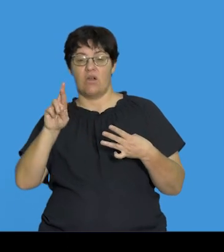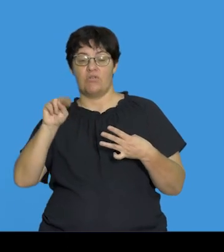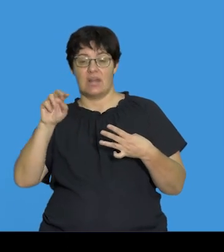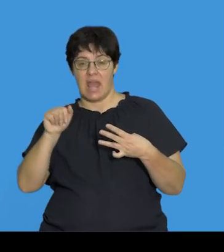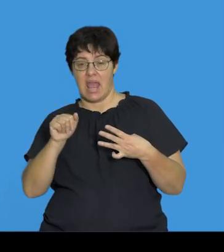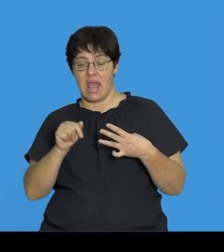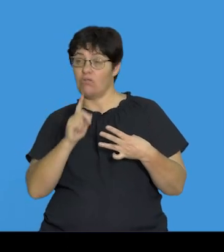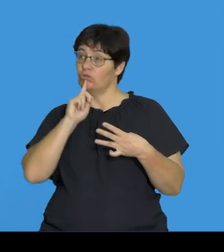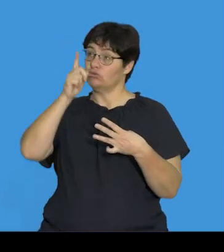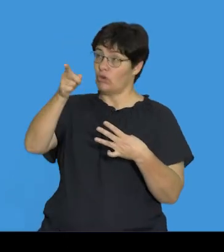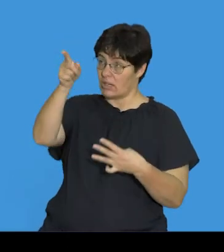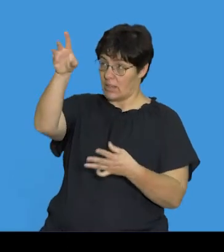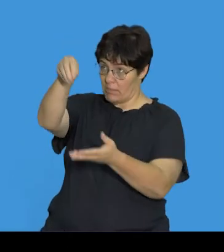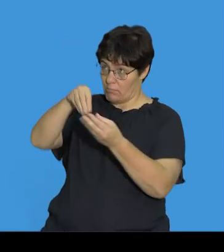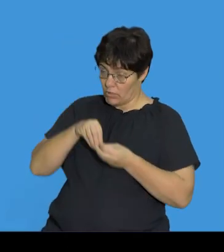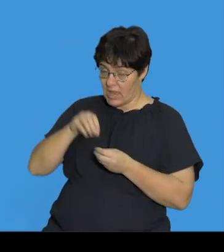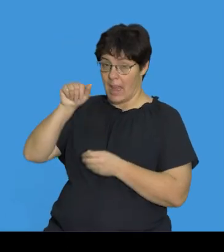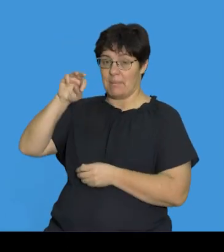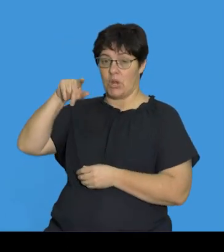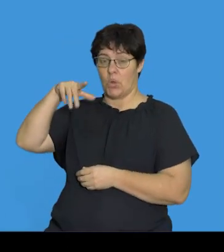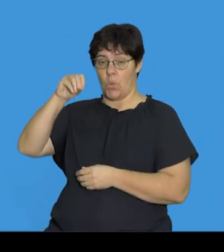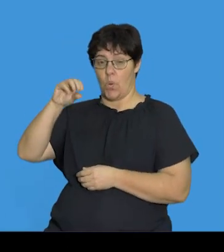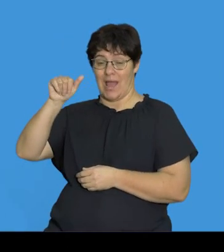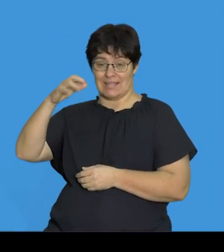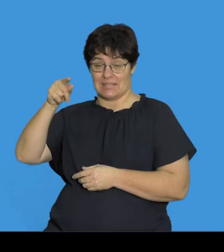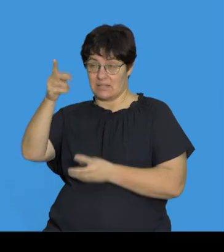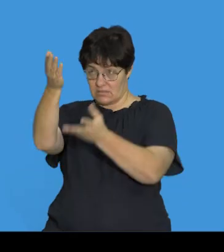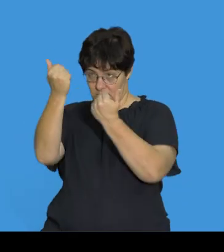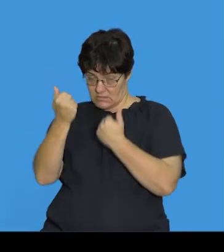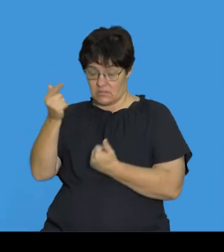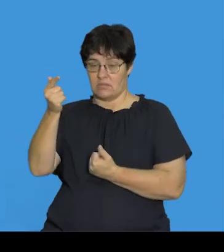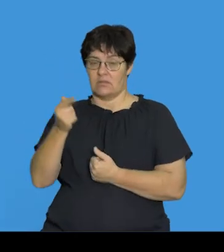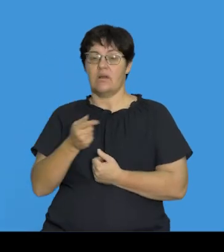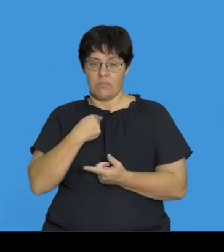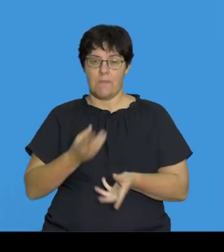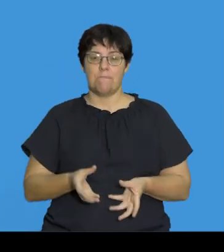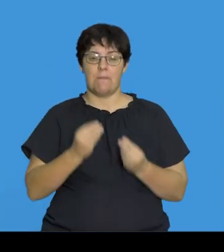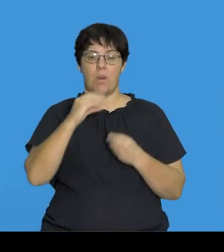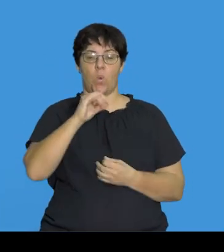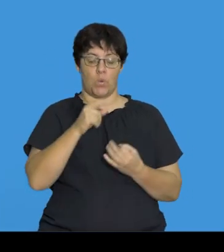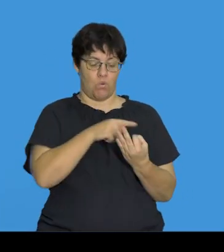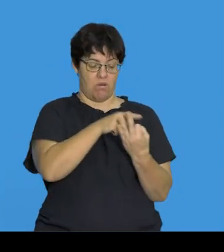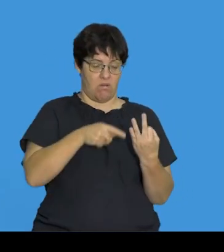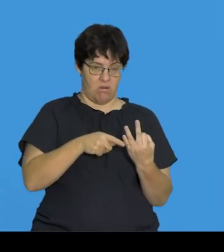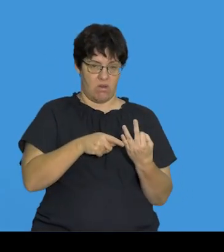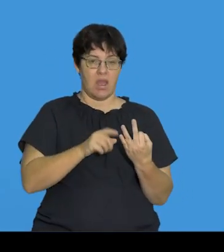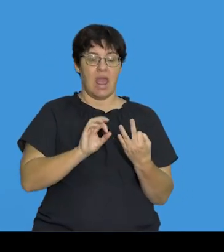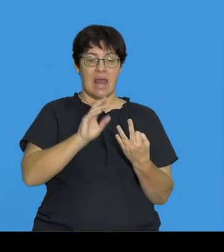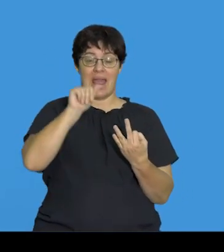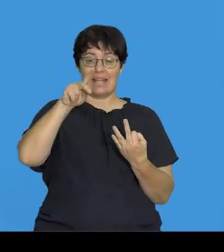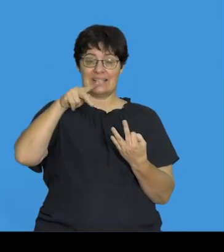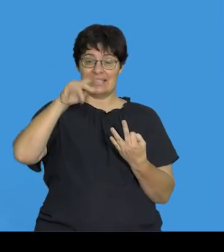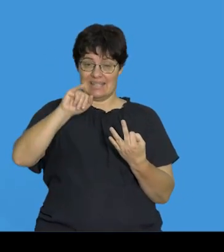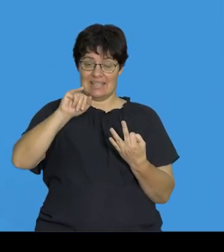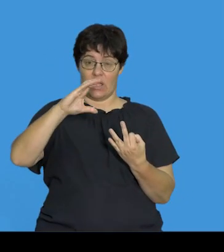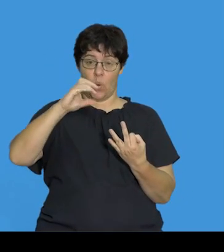a tRNA molecule to bring in an amino acid. You will find that there is a codon and